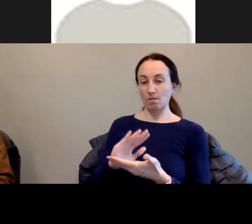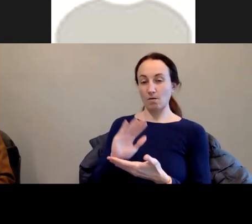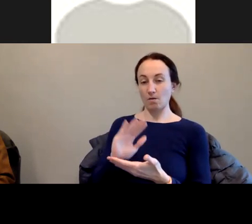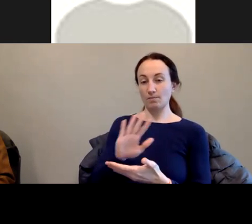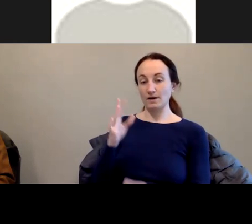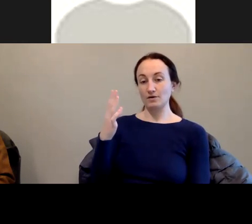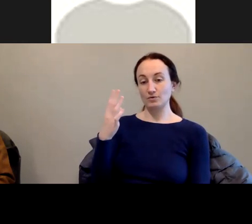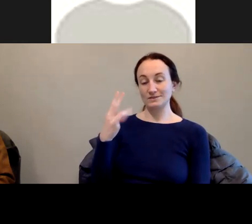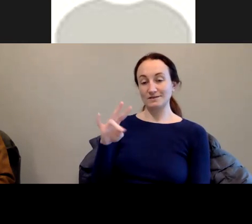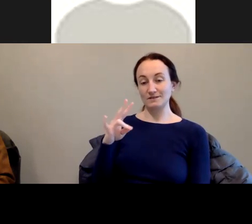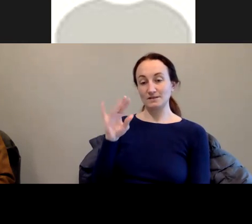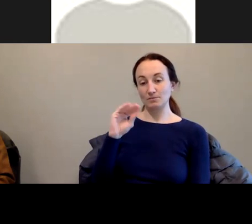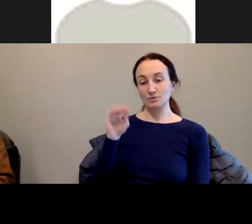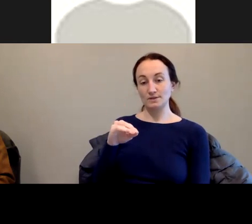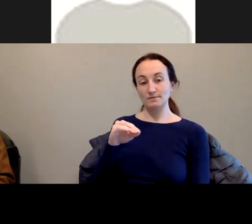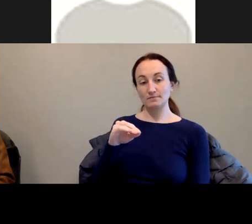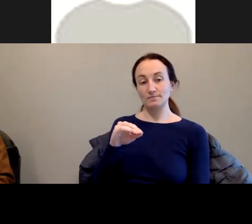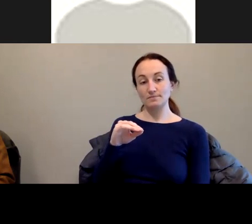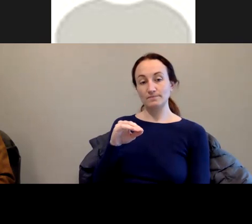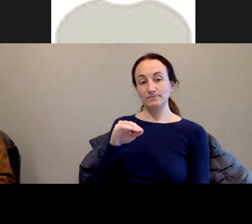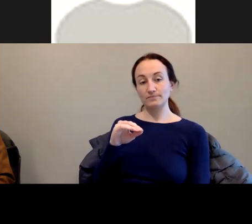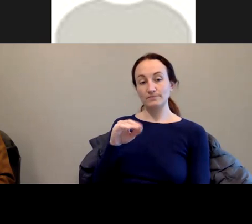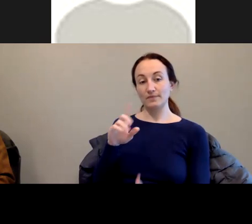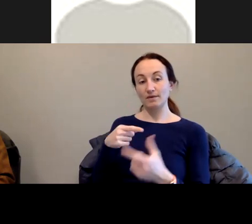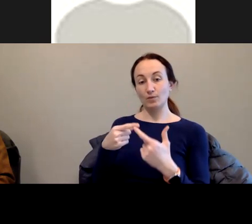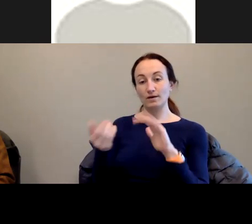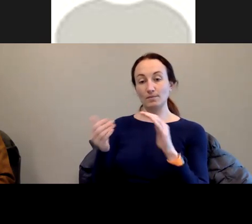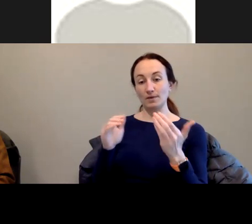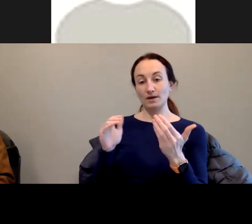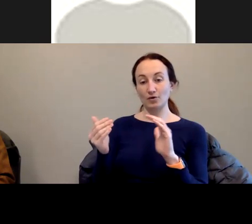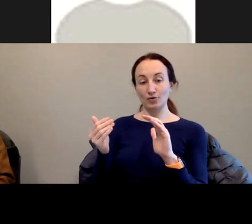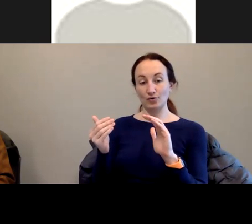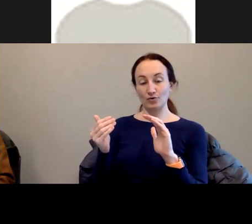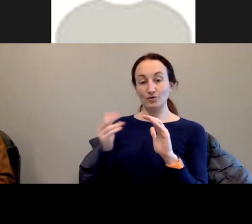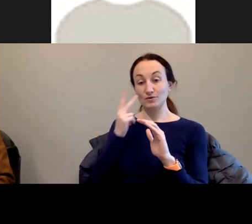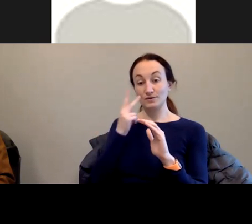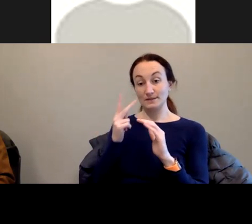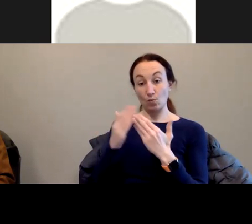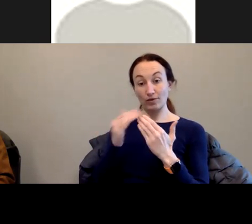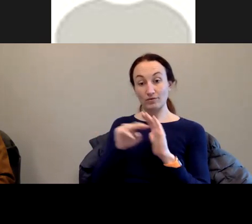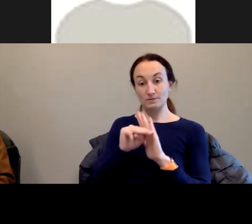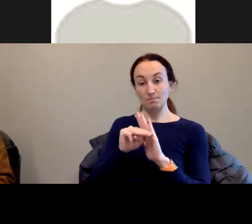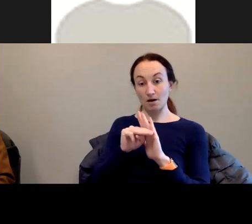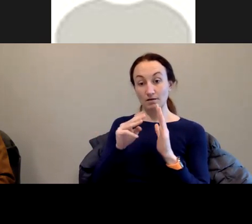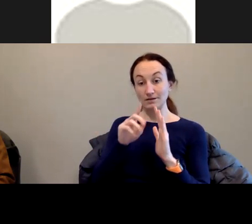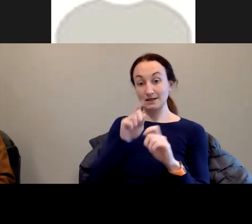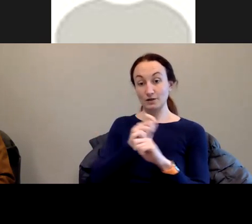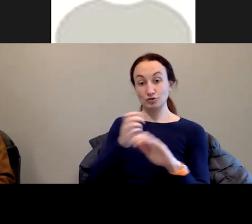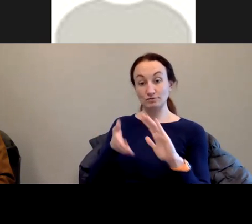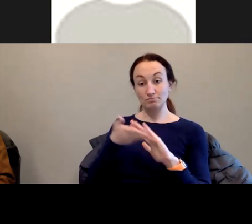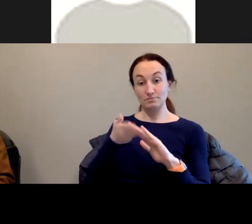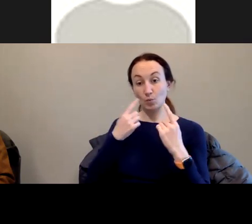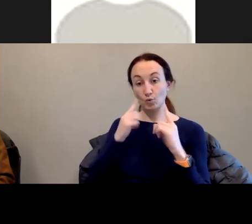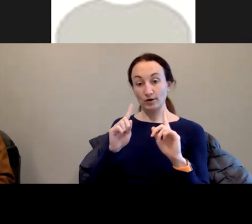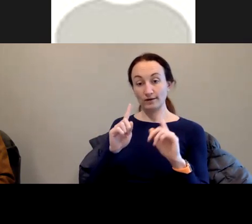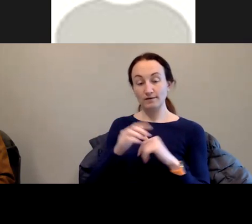17%. We also compare to see whether this model is actually working.